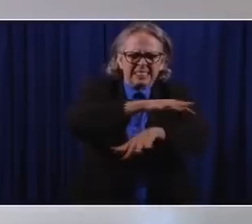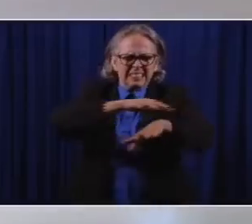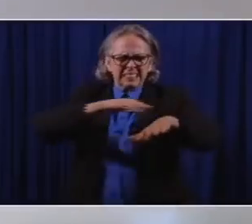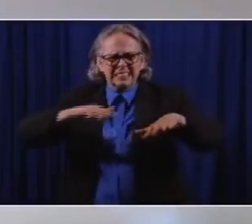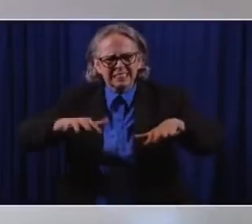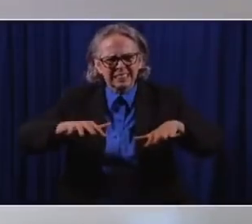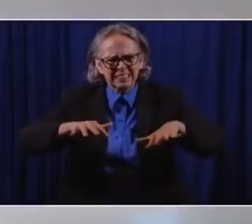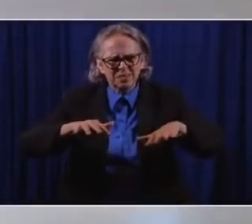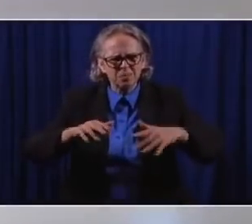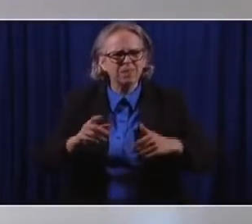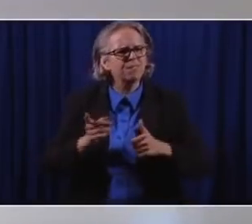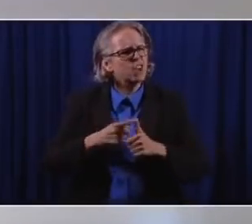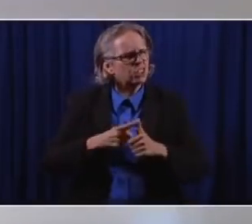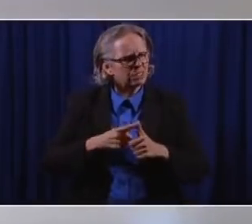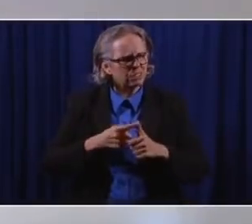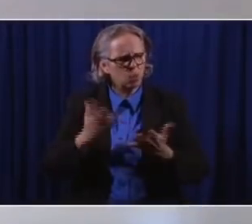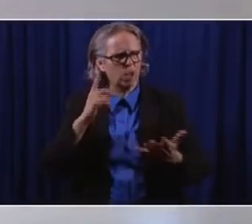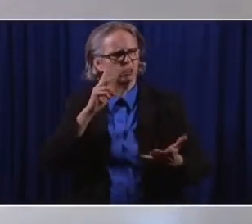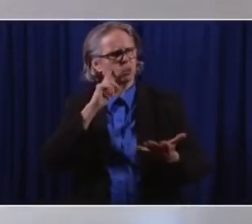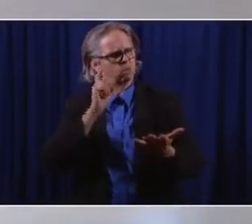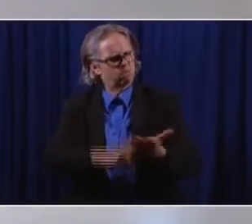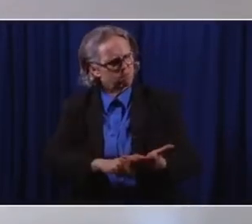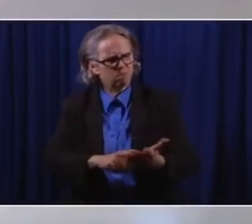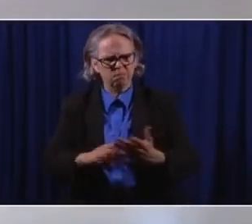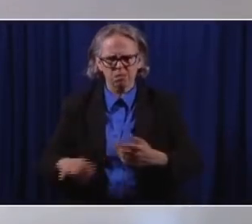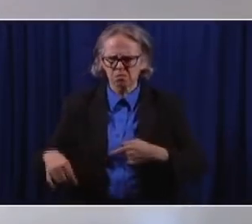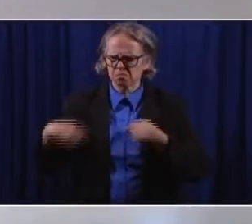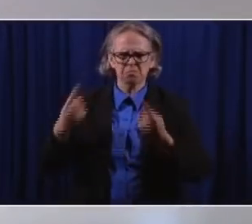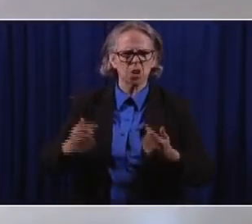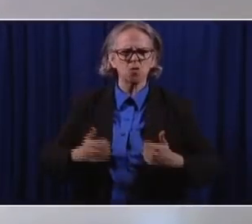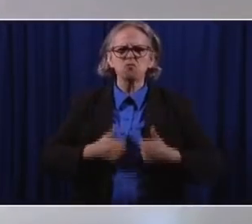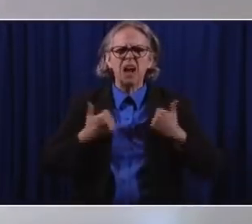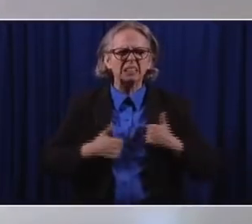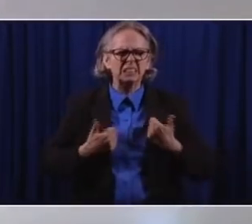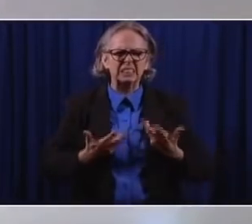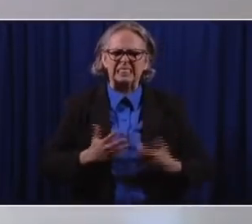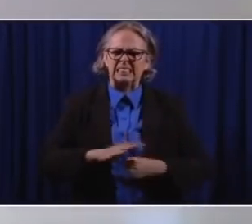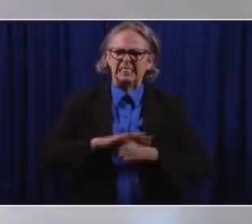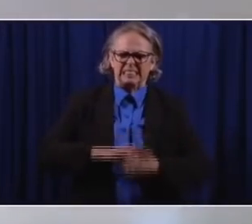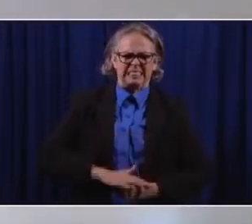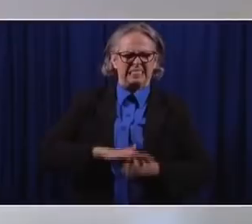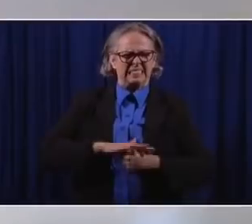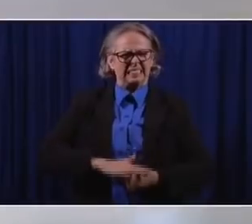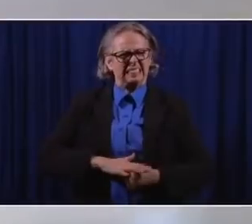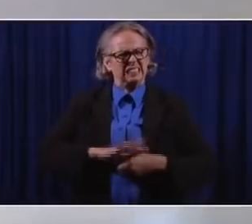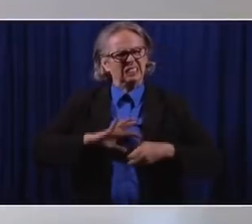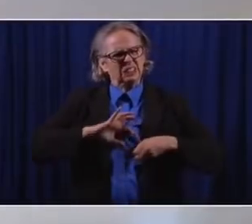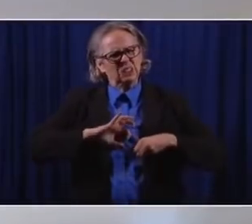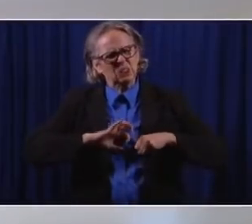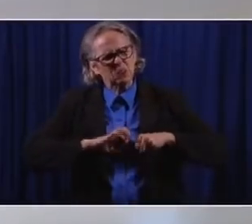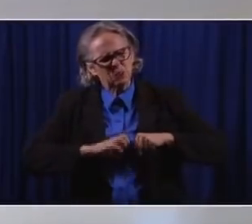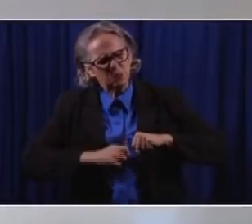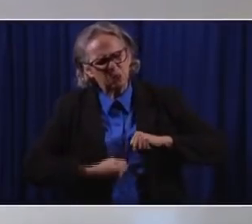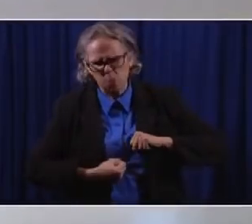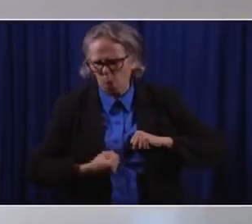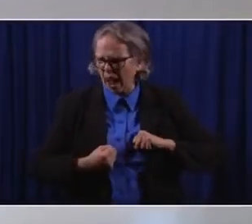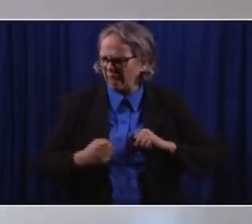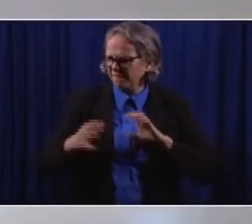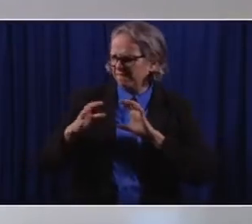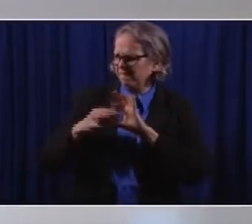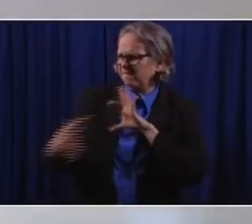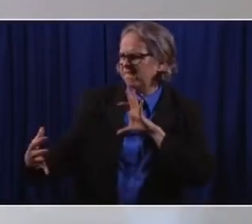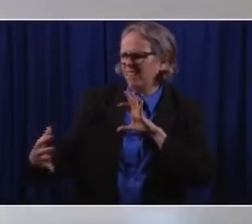acknowledge the strain that has been felt by residents and by their families, and to also acknowledge the strain that has been felt by the